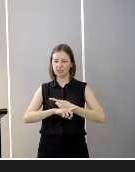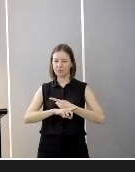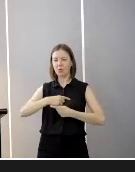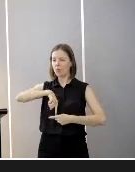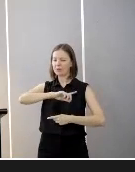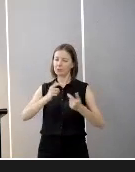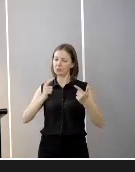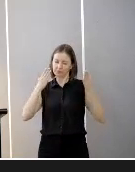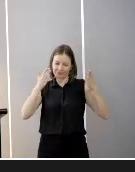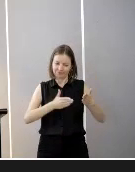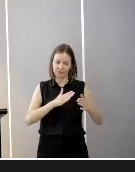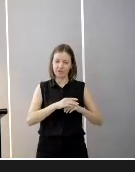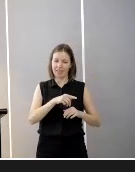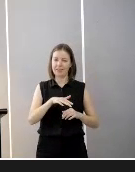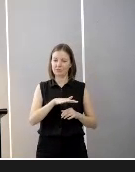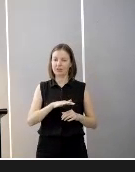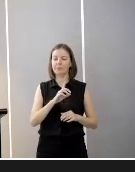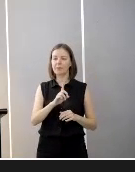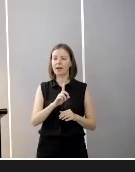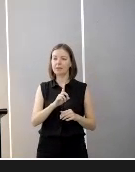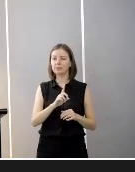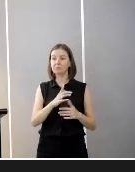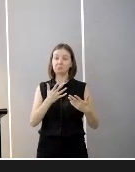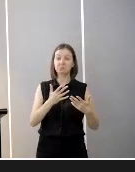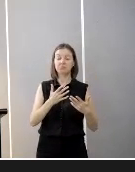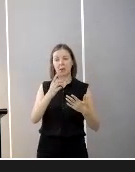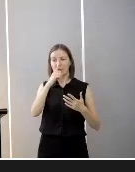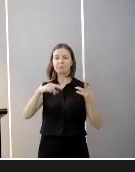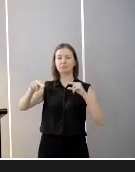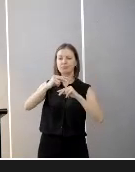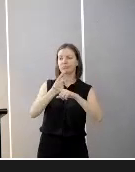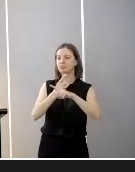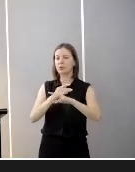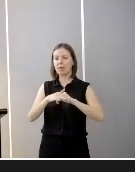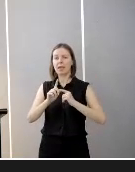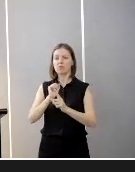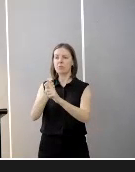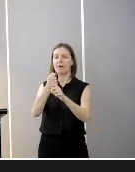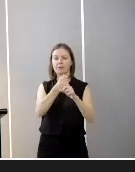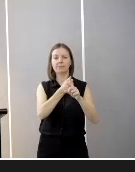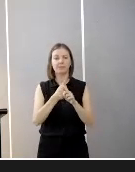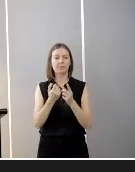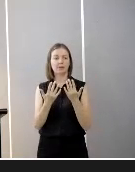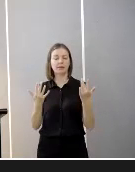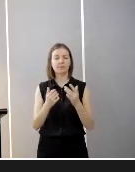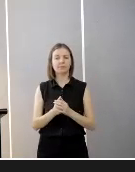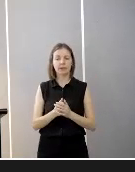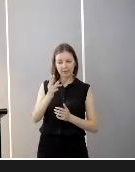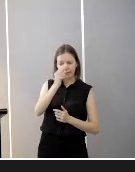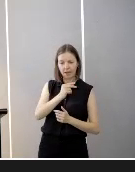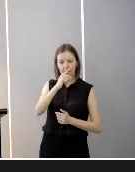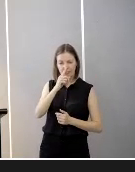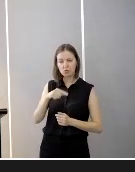but it's something that is topical and affecting people all over the world, and it's something that young people